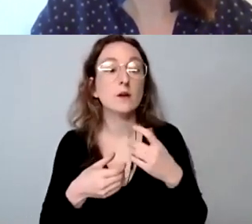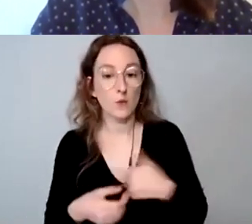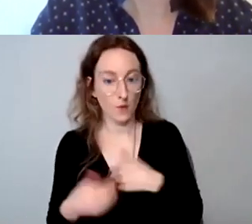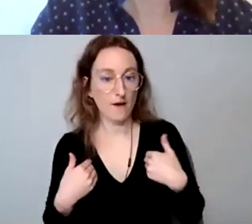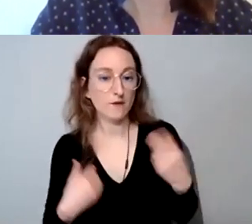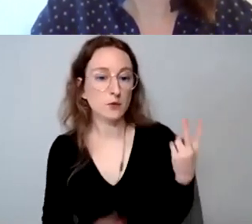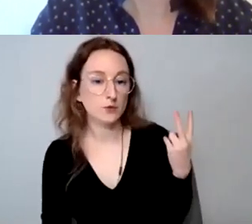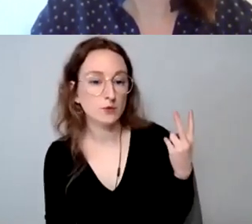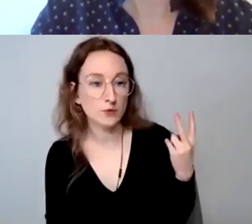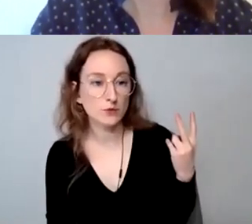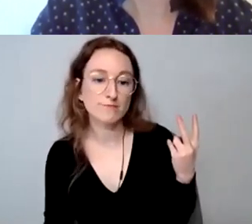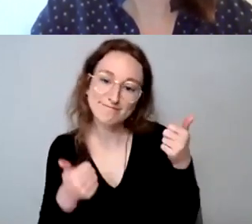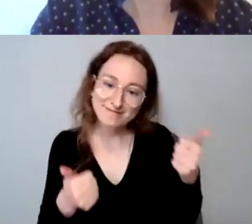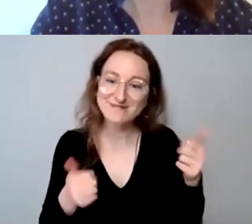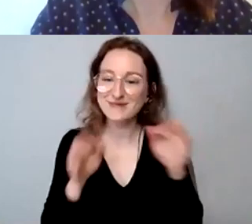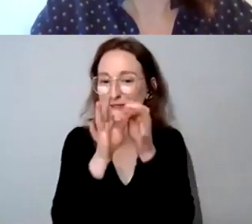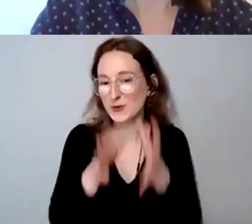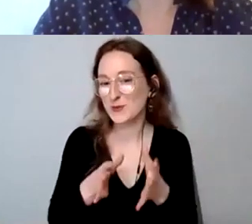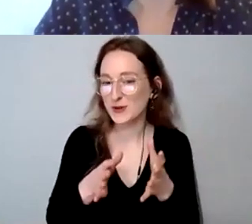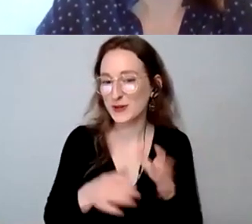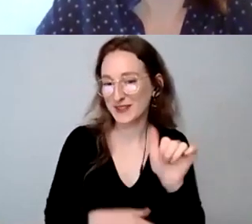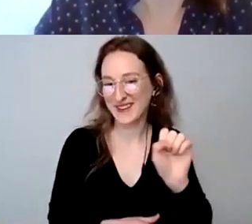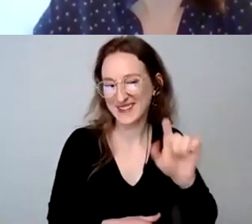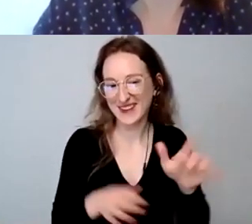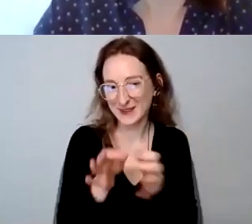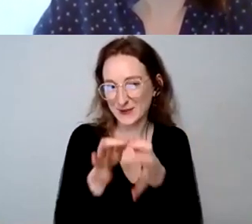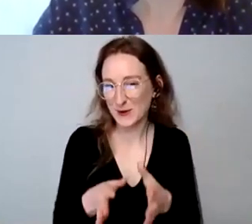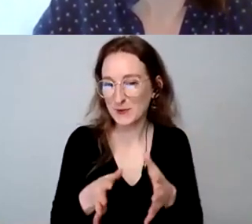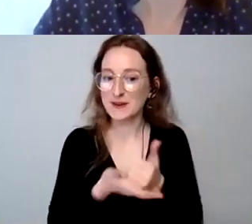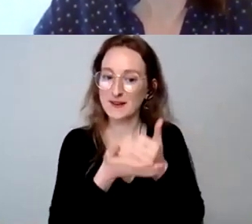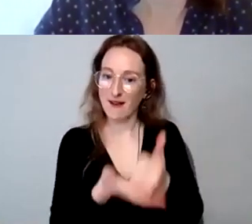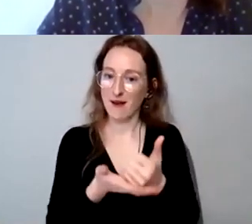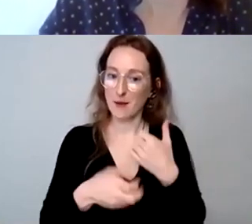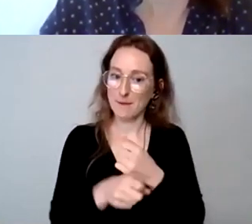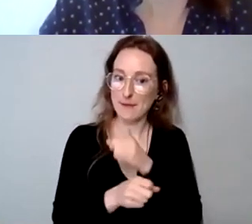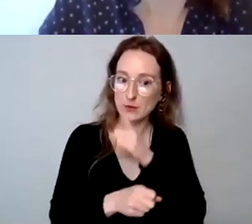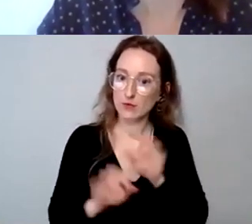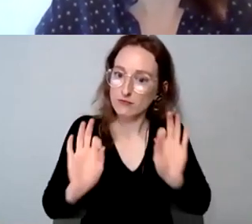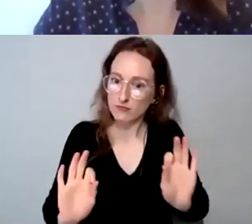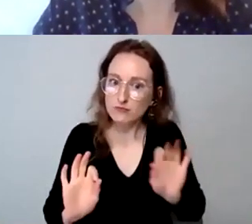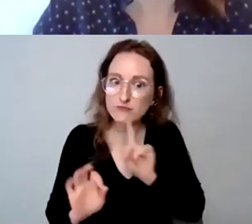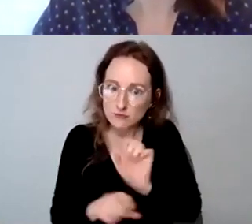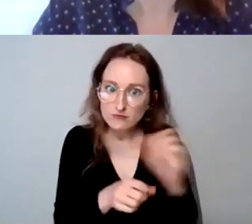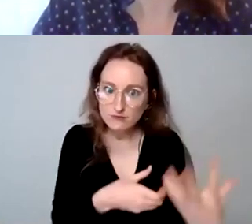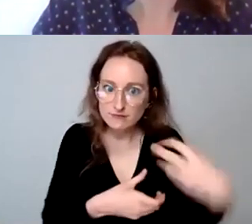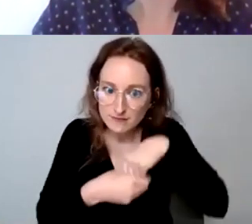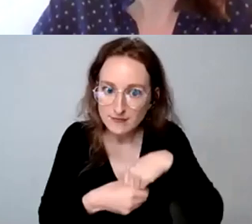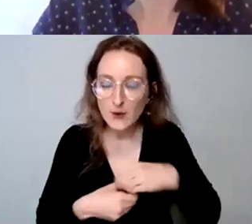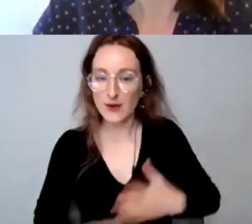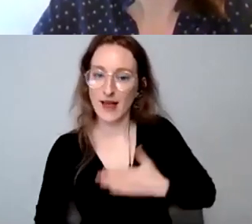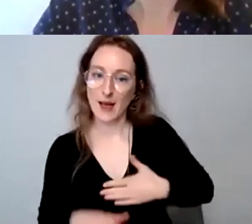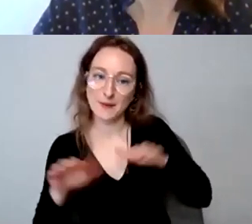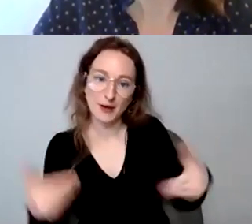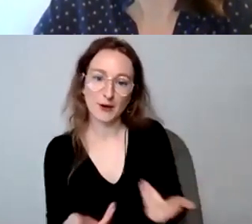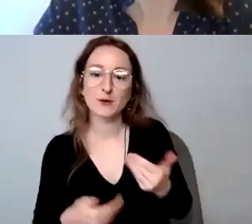two wonderful interpreters to help us to make this panel really inclusive. So I'm happy to introduce Emma